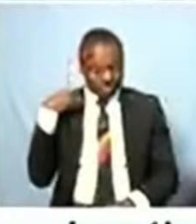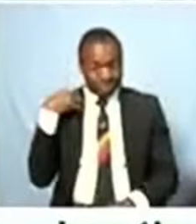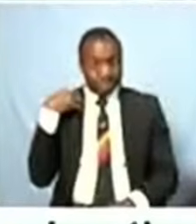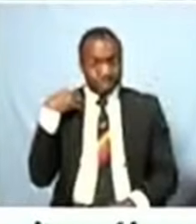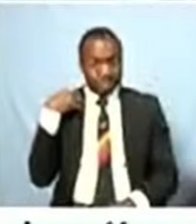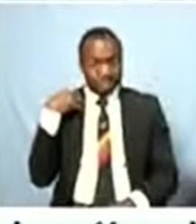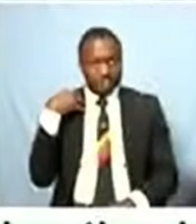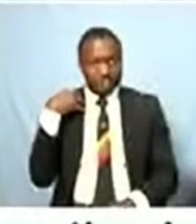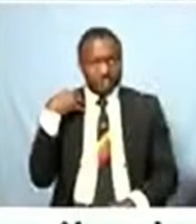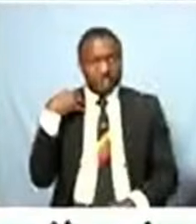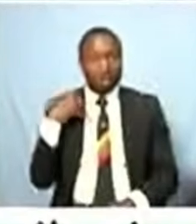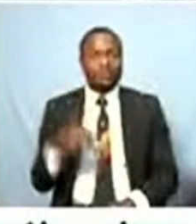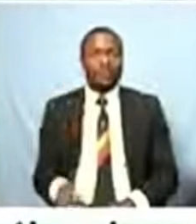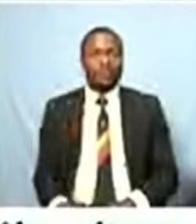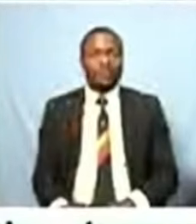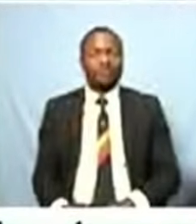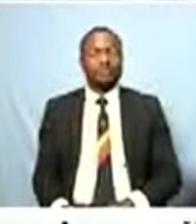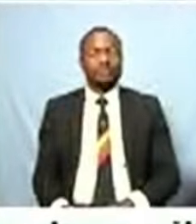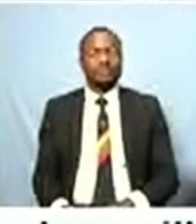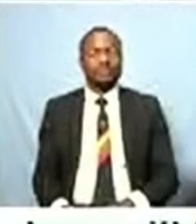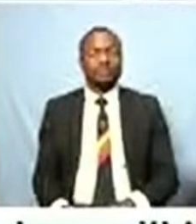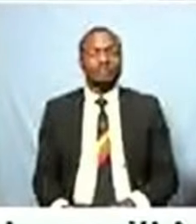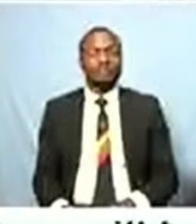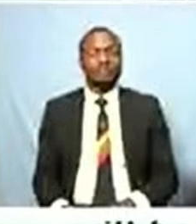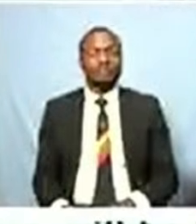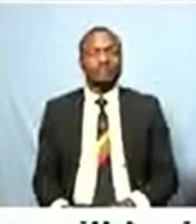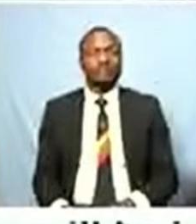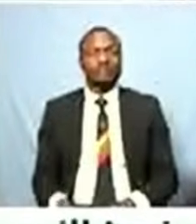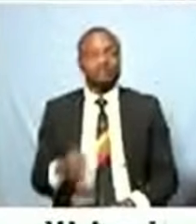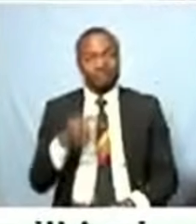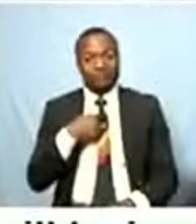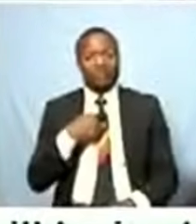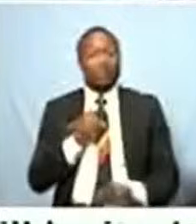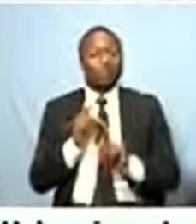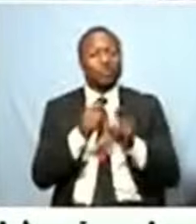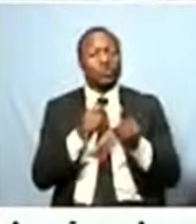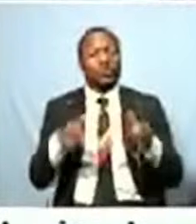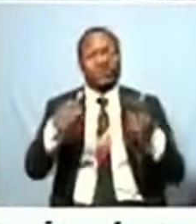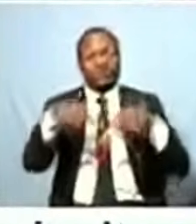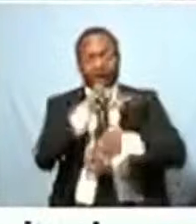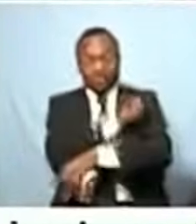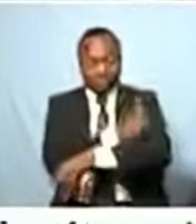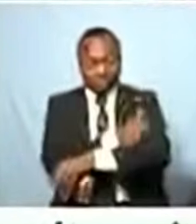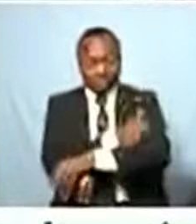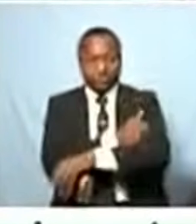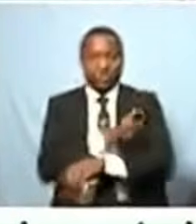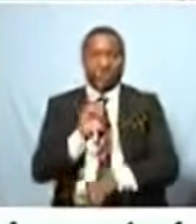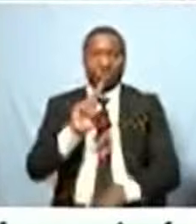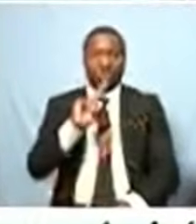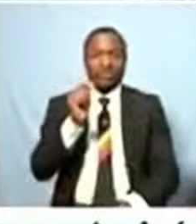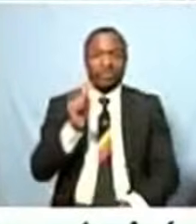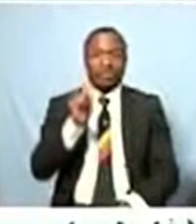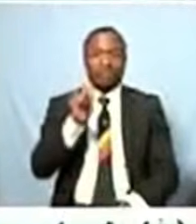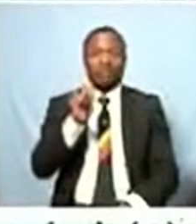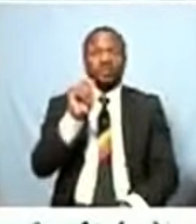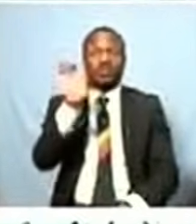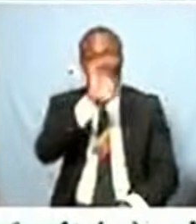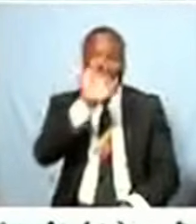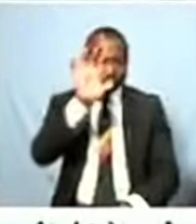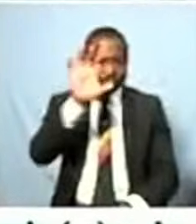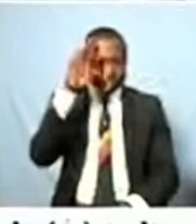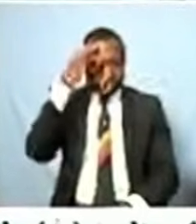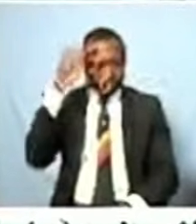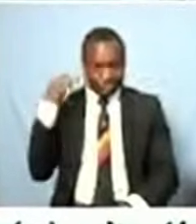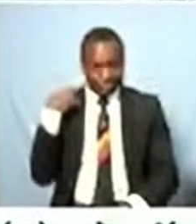prevail over the people at the local authority and RDA regional office. And I want to thank